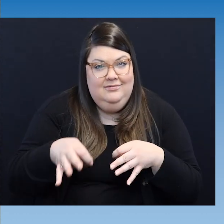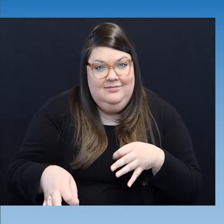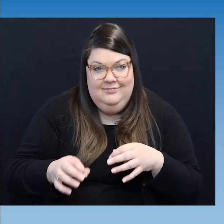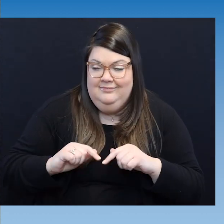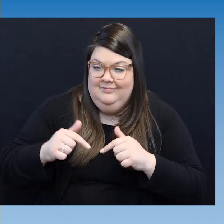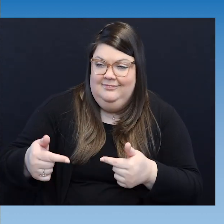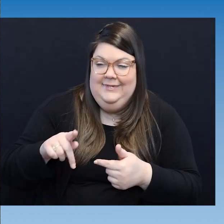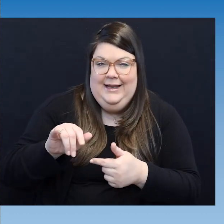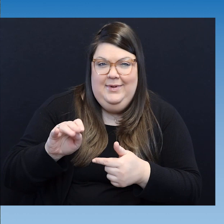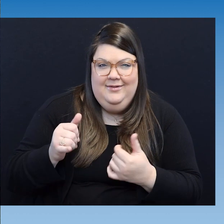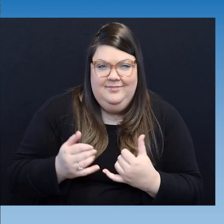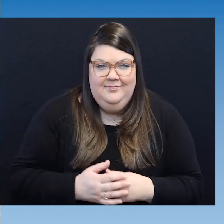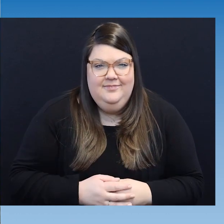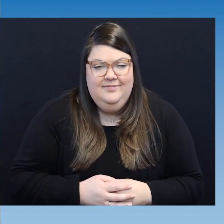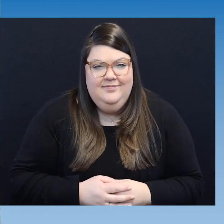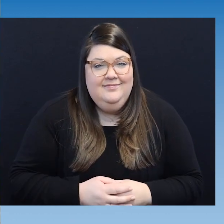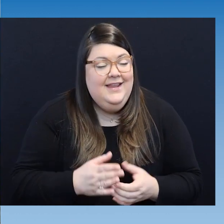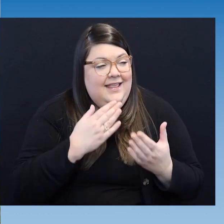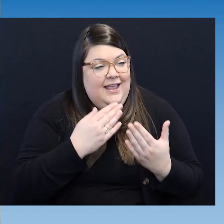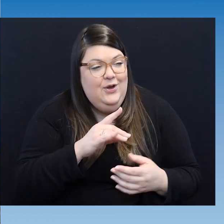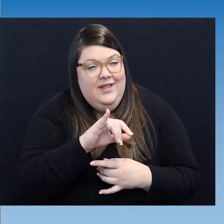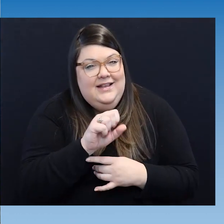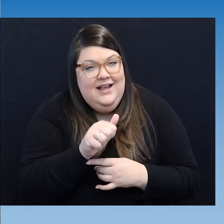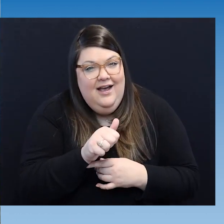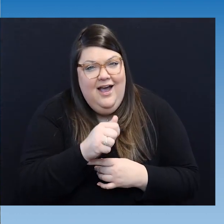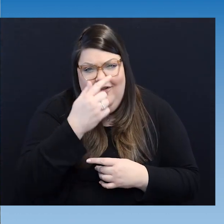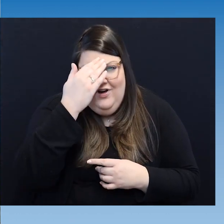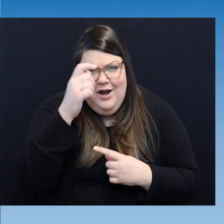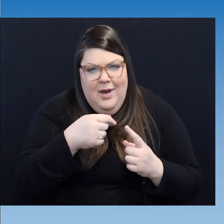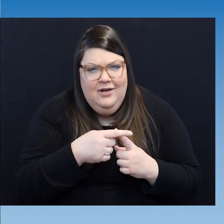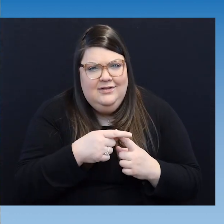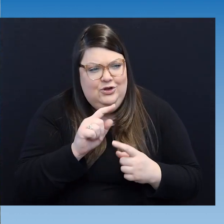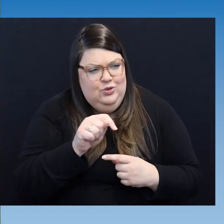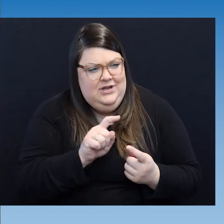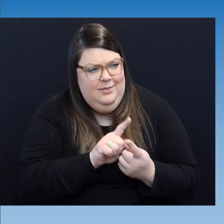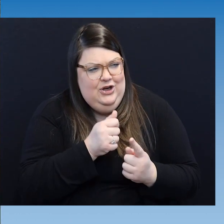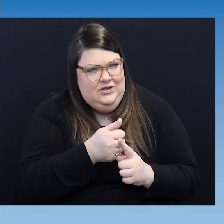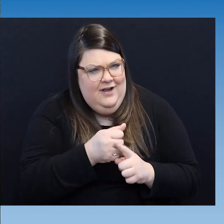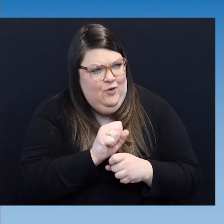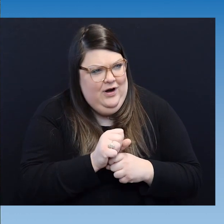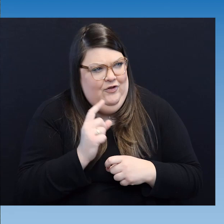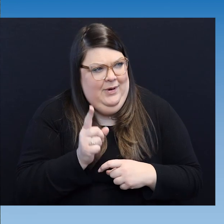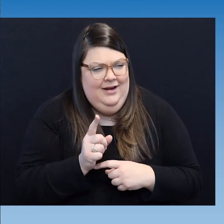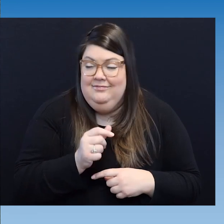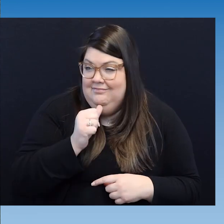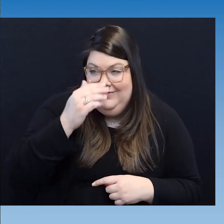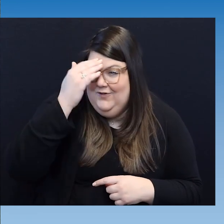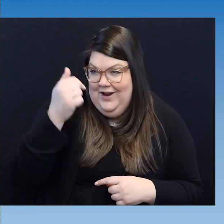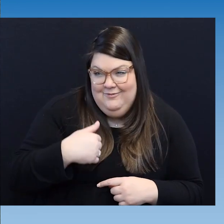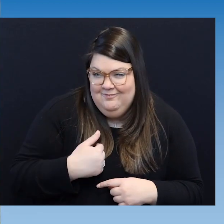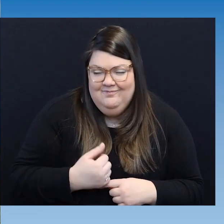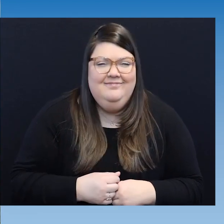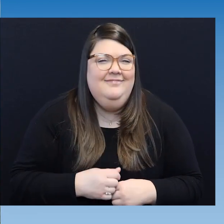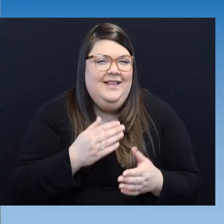going to turn it over to you. Thank you, Lisa. I forgot about the Tucson Meet Yourself work for a minute. Thanks. I didn't. Thank